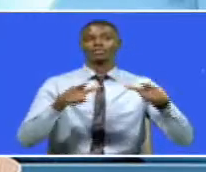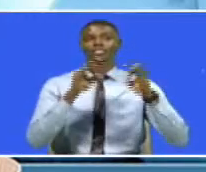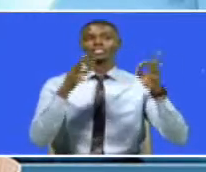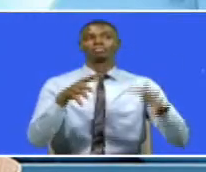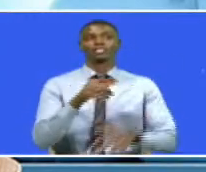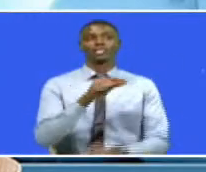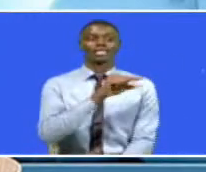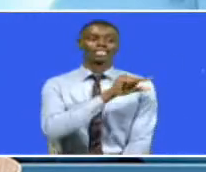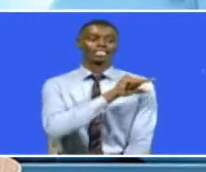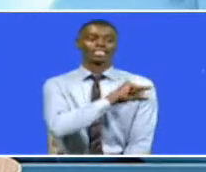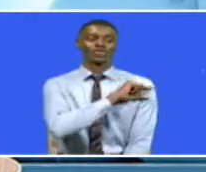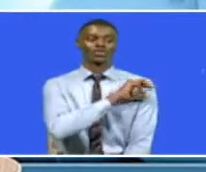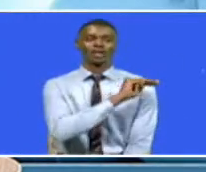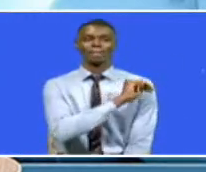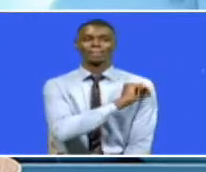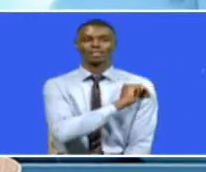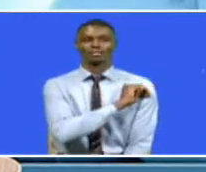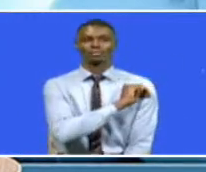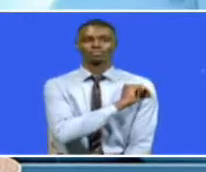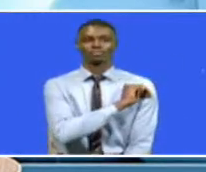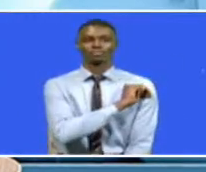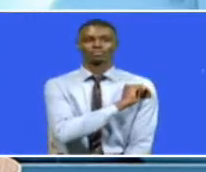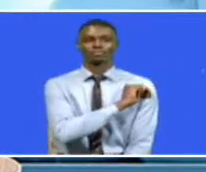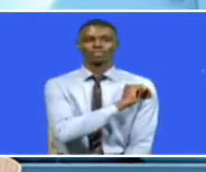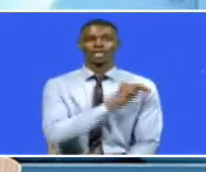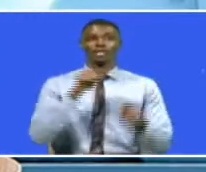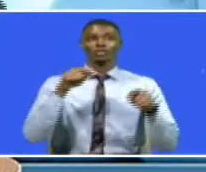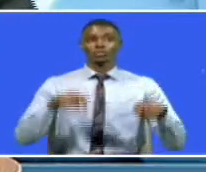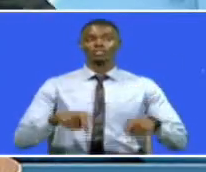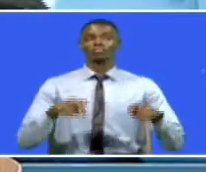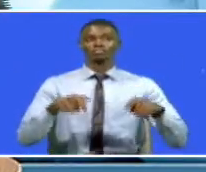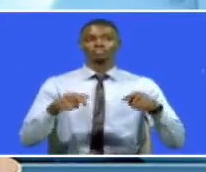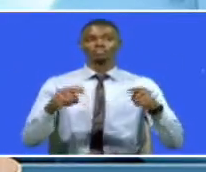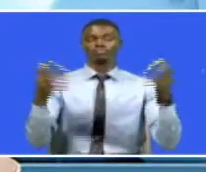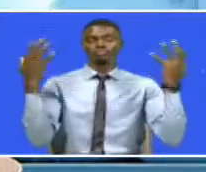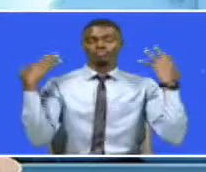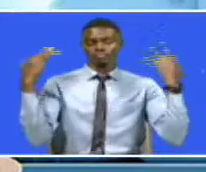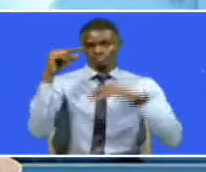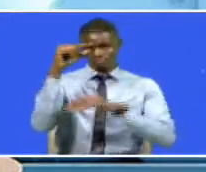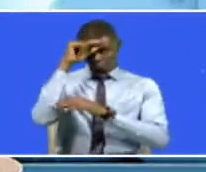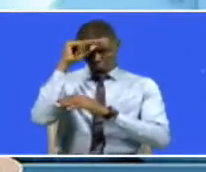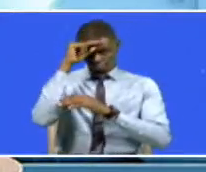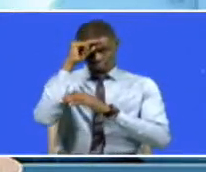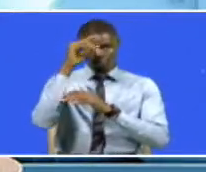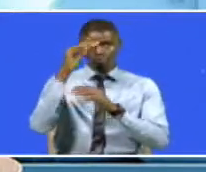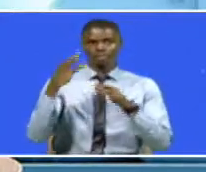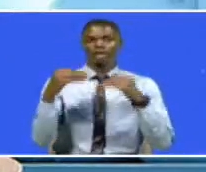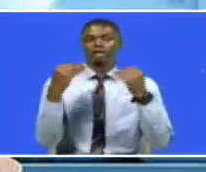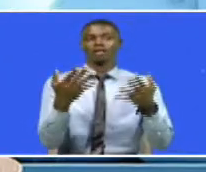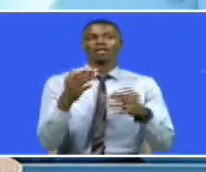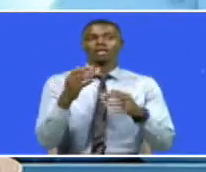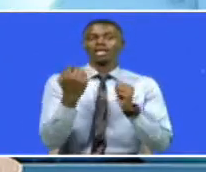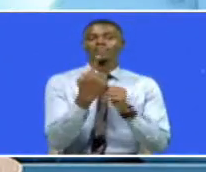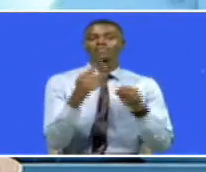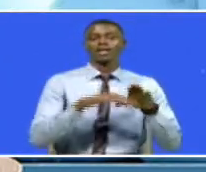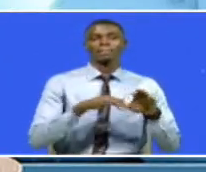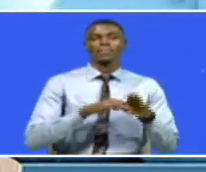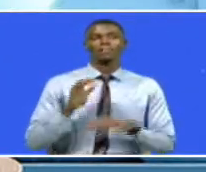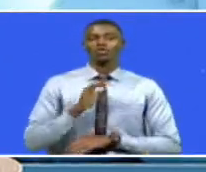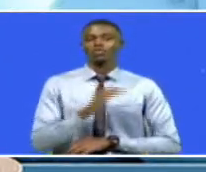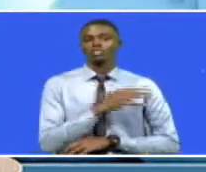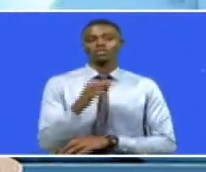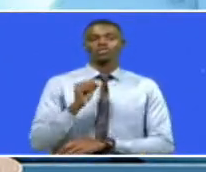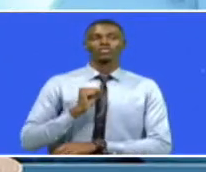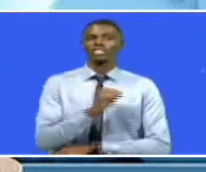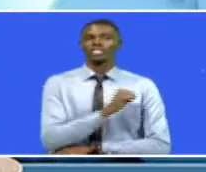Tonight is Gideon Maina. Tonight, the fate of impeached Meru Governor Kawira Mwangaza rests with an 11-member committee of the